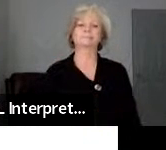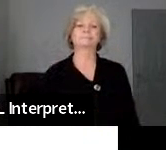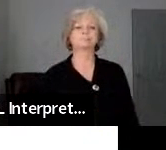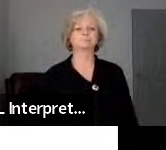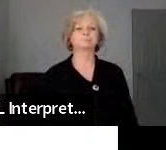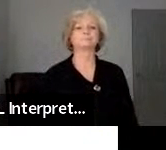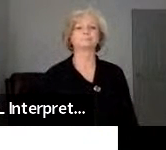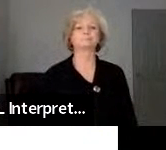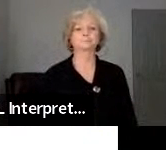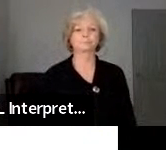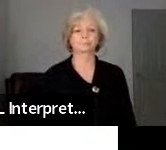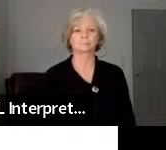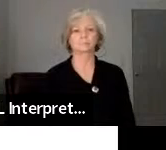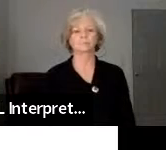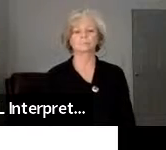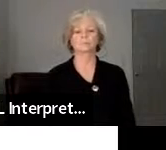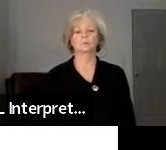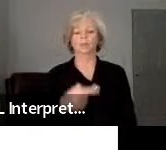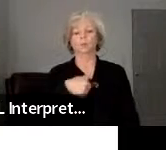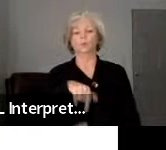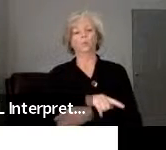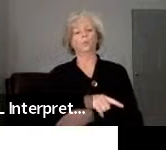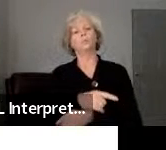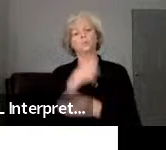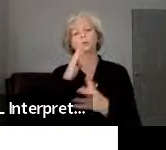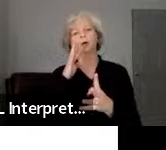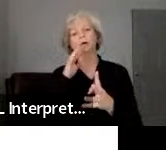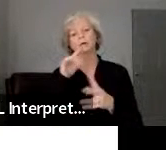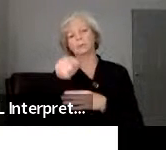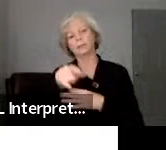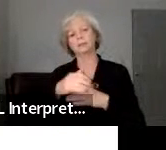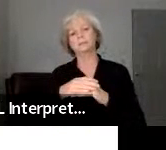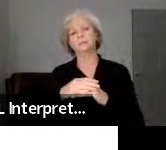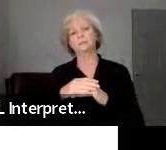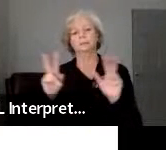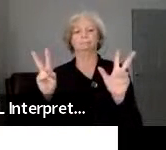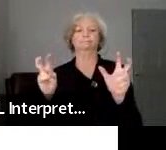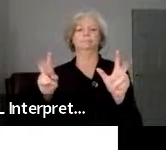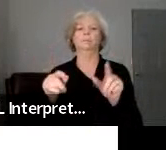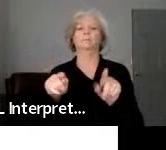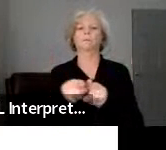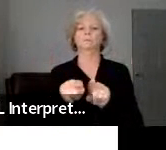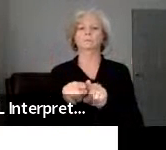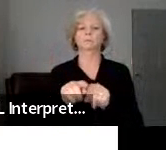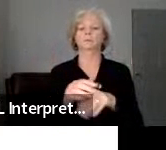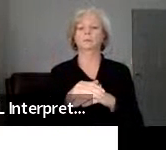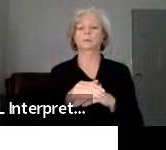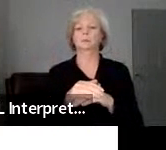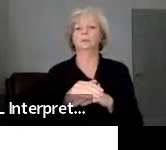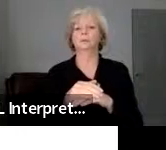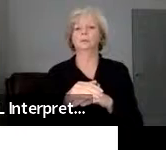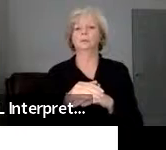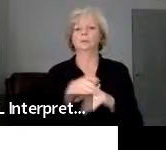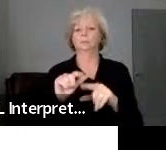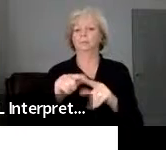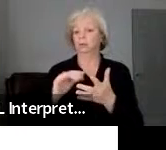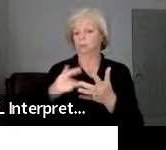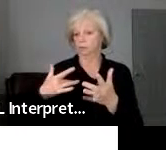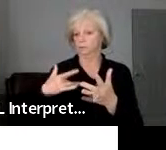So, and we've kind of touched on this as well, but we should not be looking for a clear finish